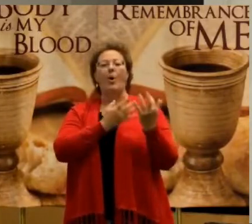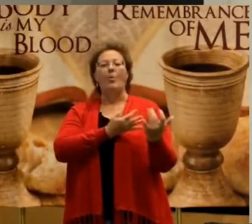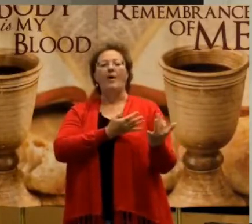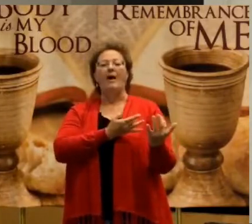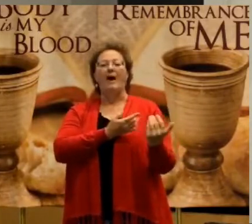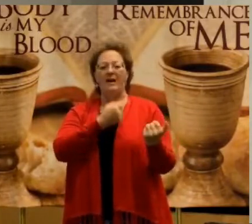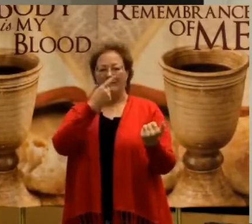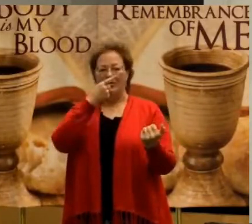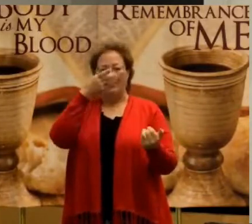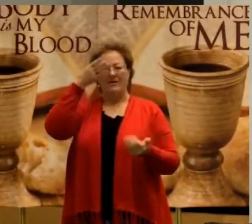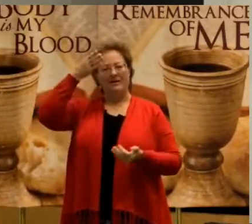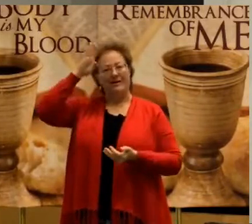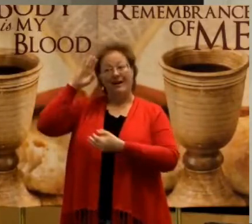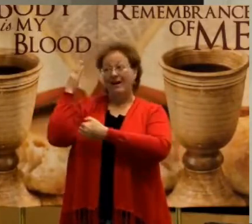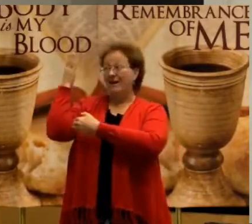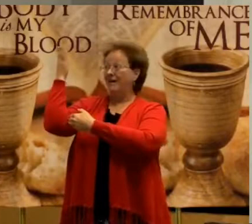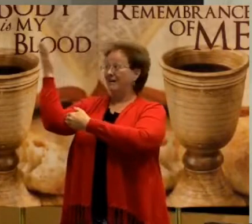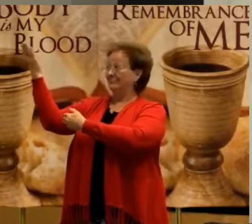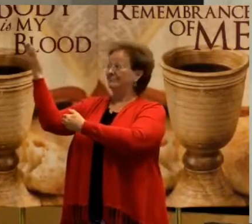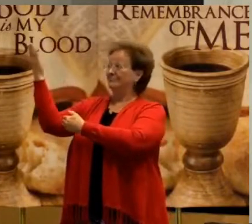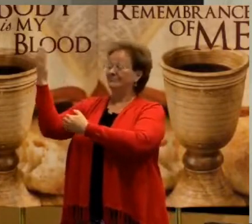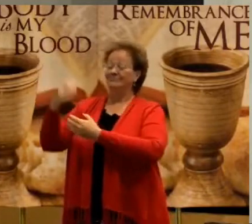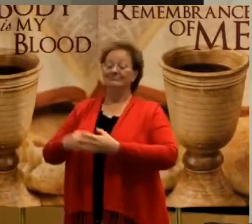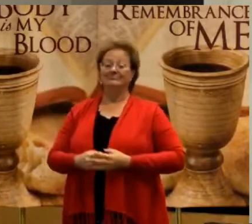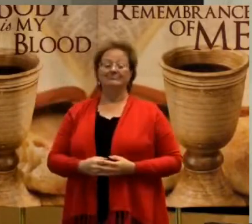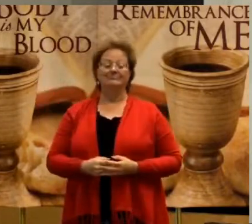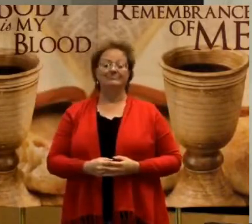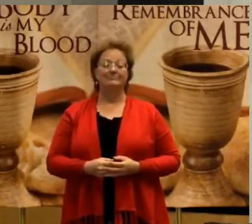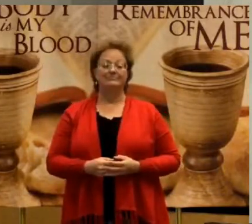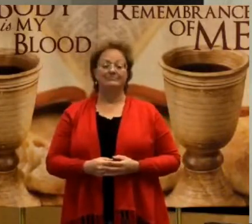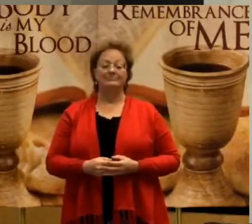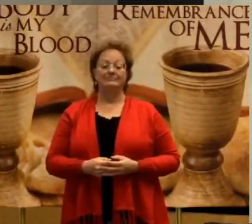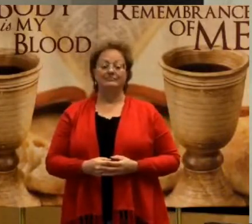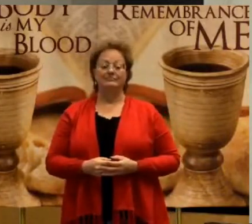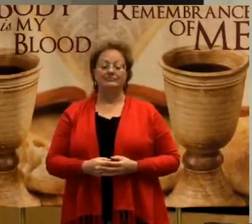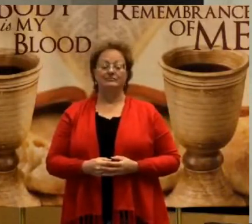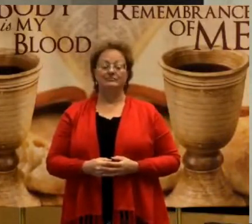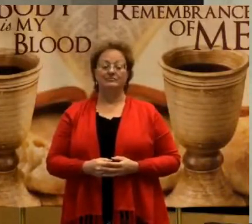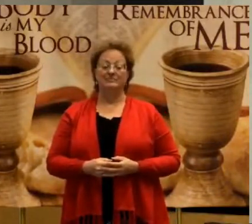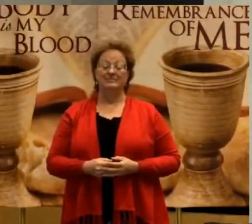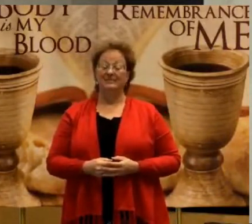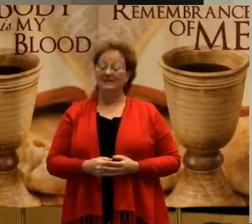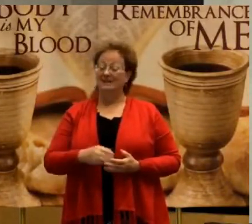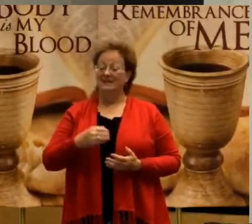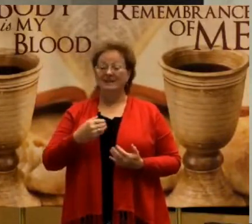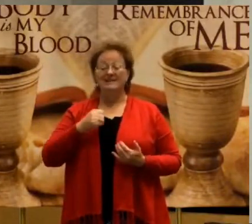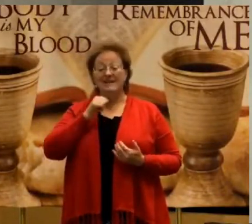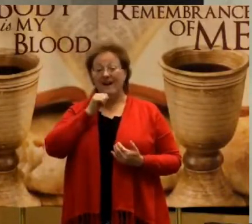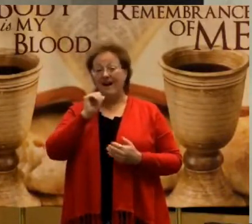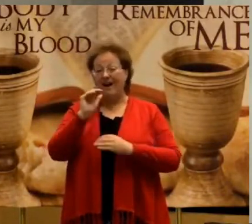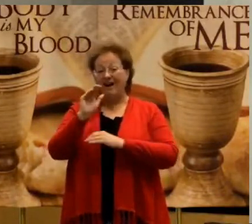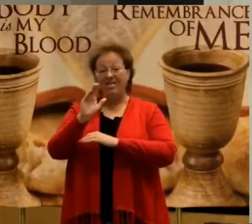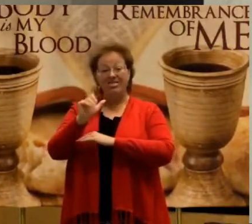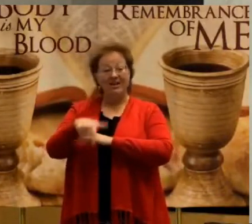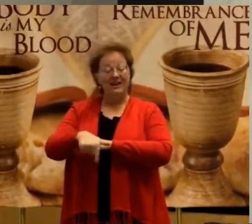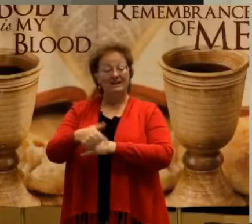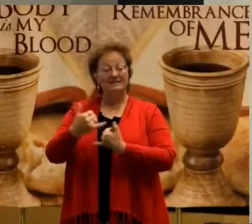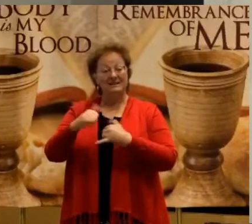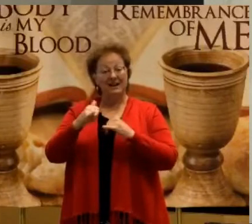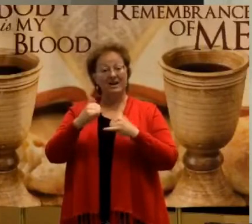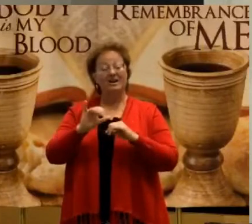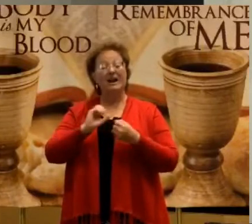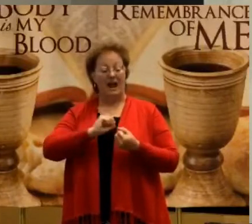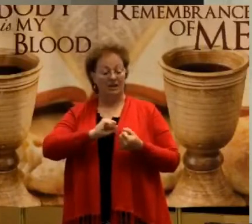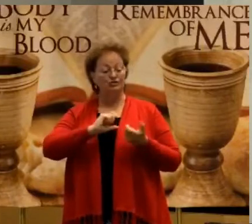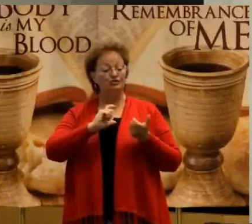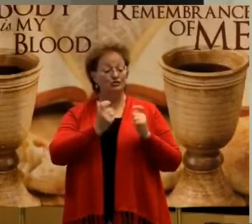on the mountaintop to come back down. Now, it wasn't too late at this point for Aaron to make a course correction. It wasn't